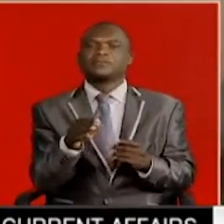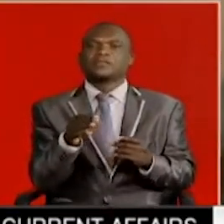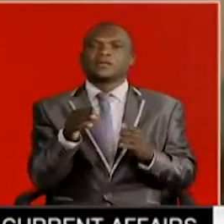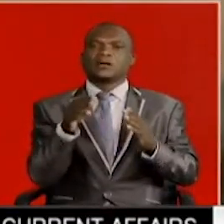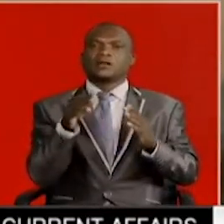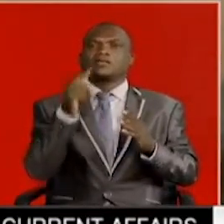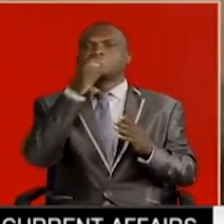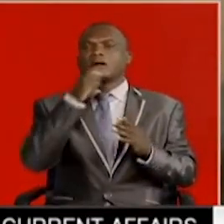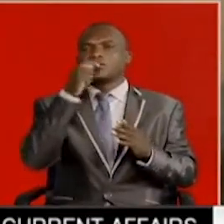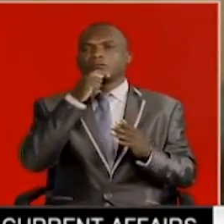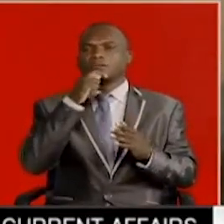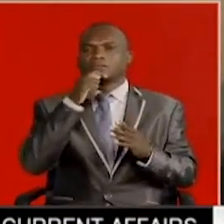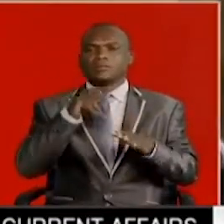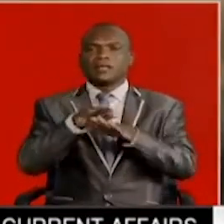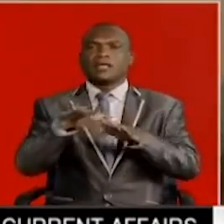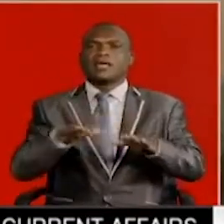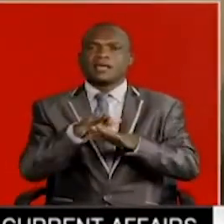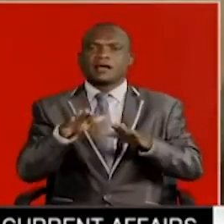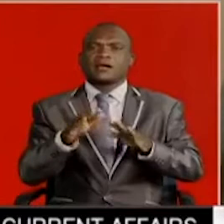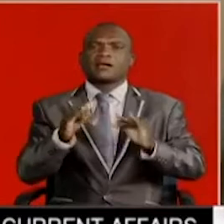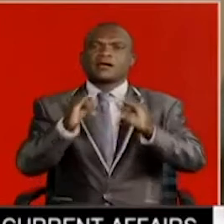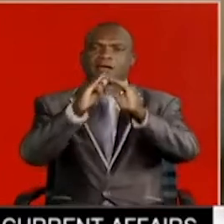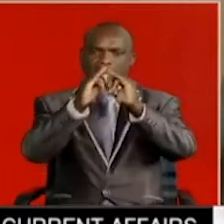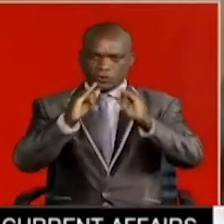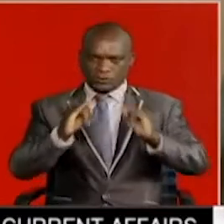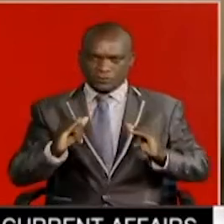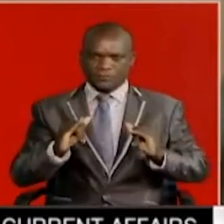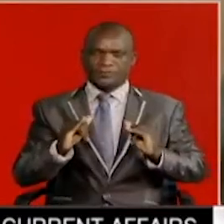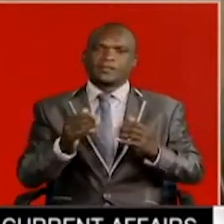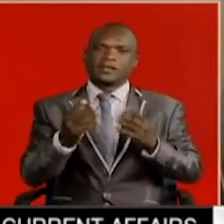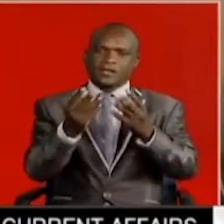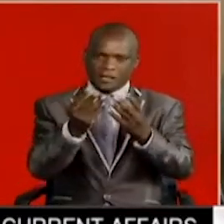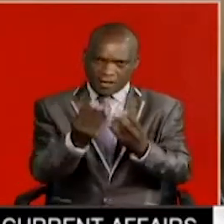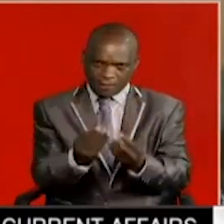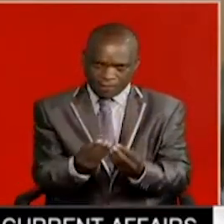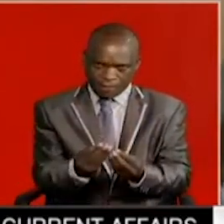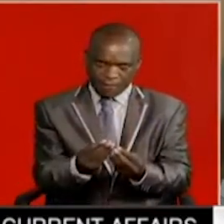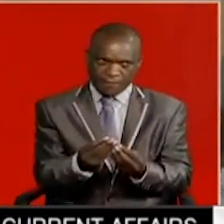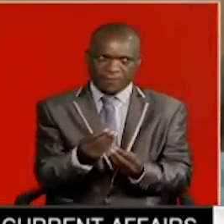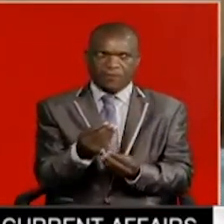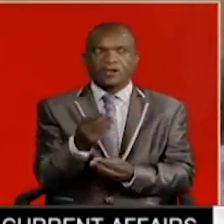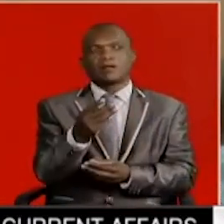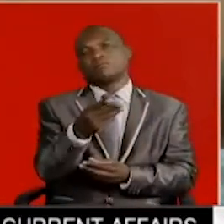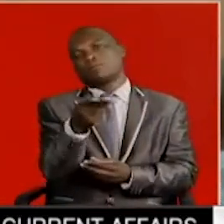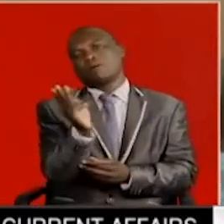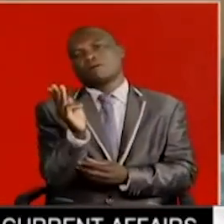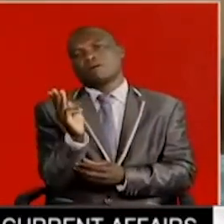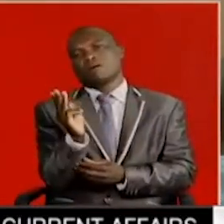our urban areas, where we have got people in